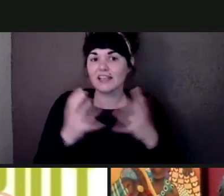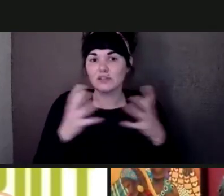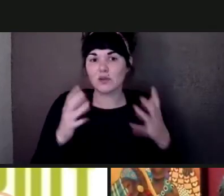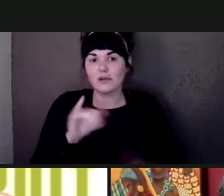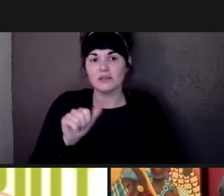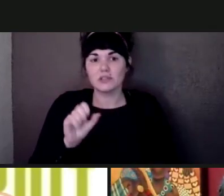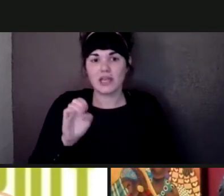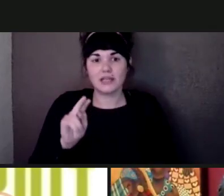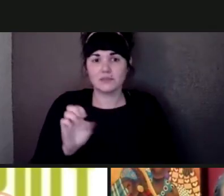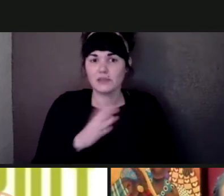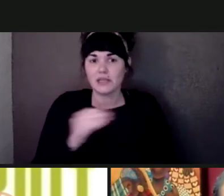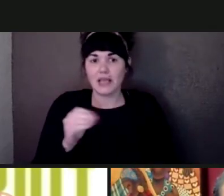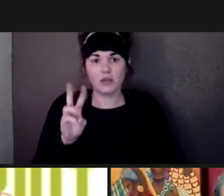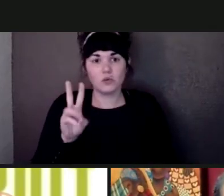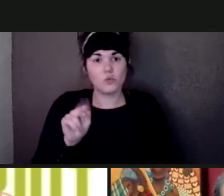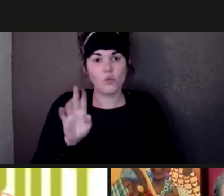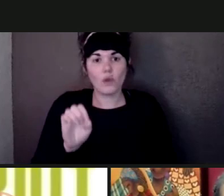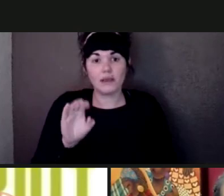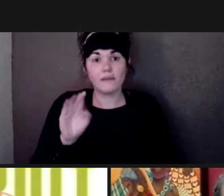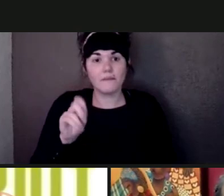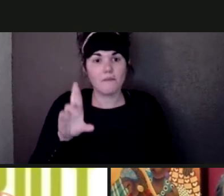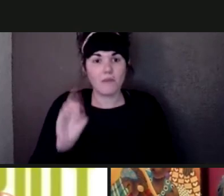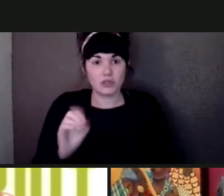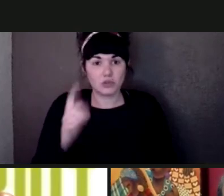Metro, for what you do for our families.